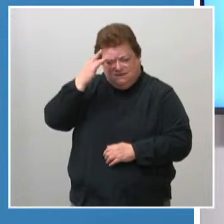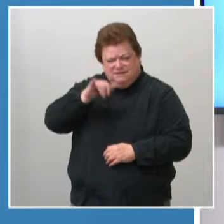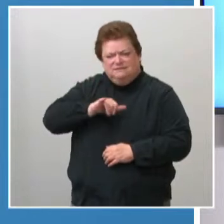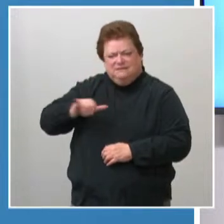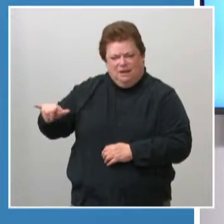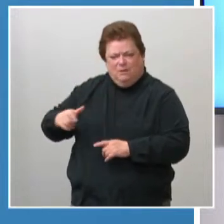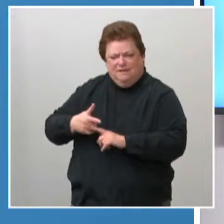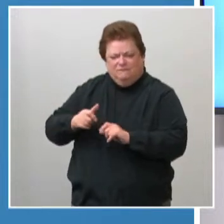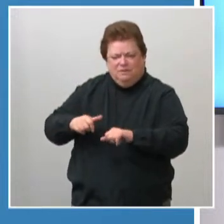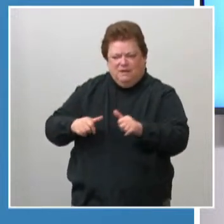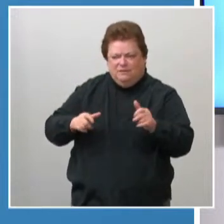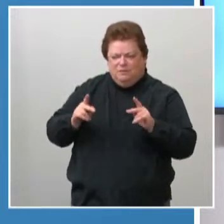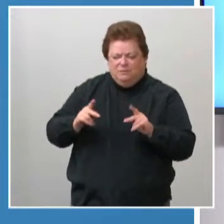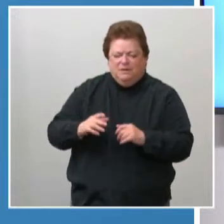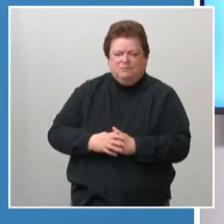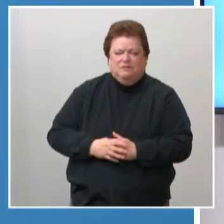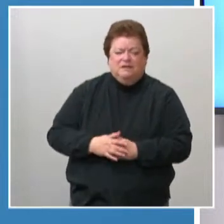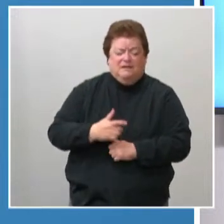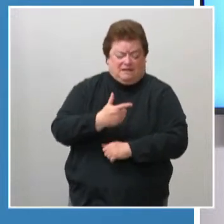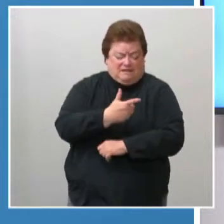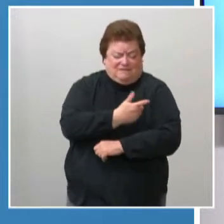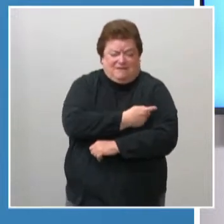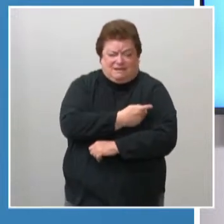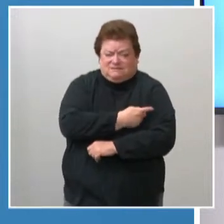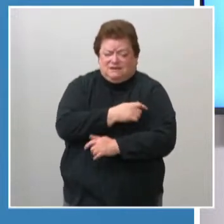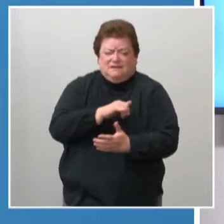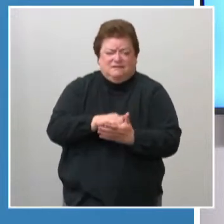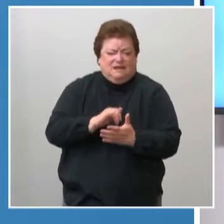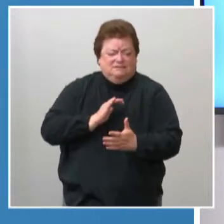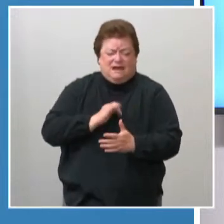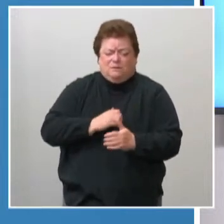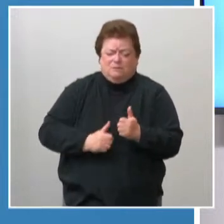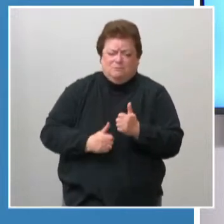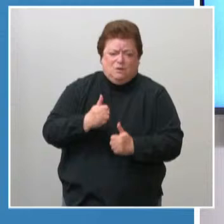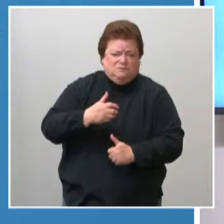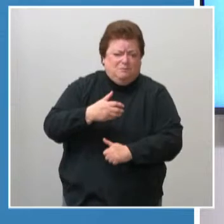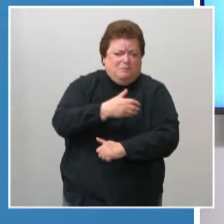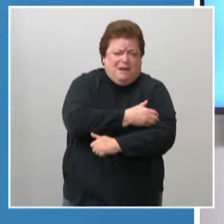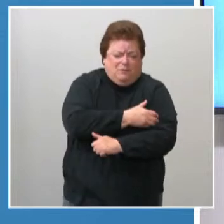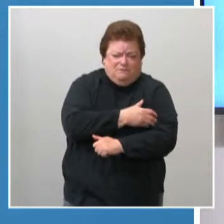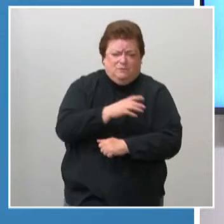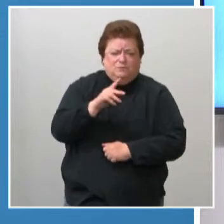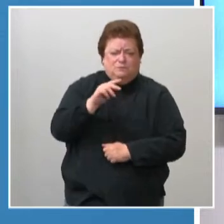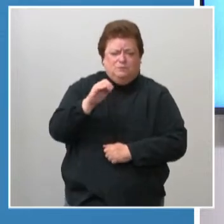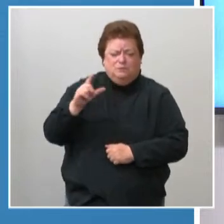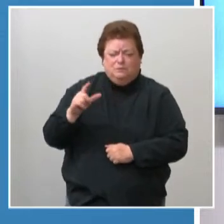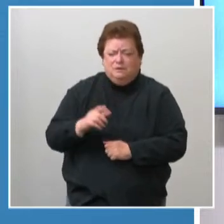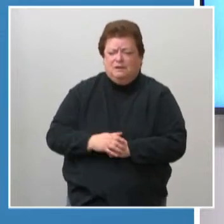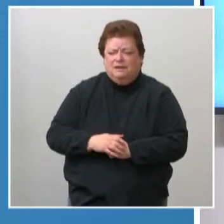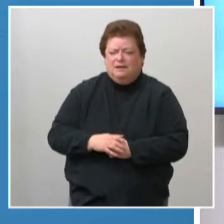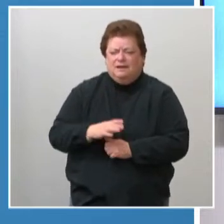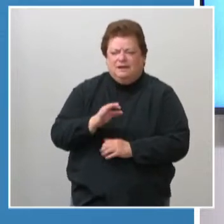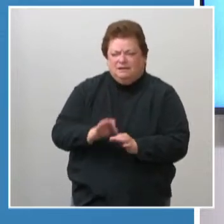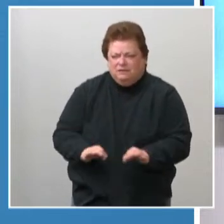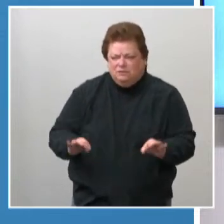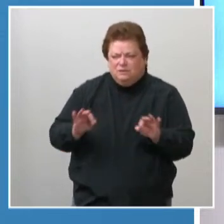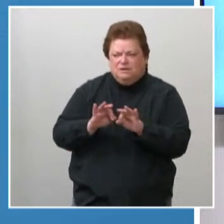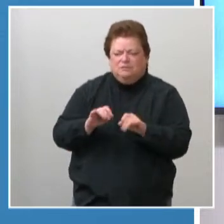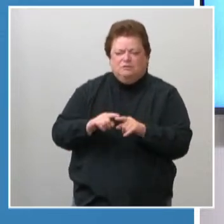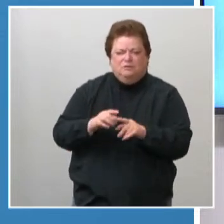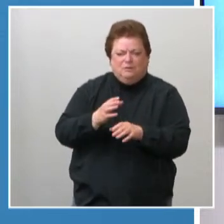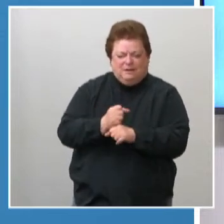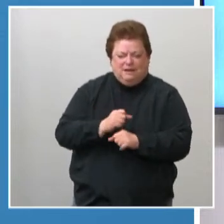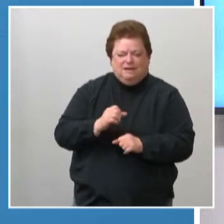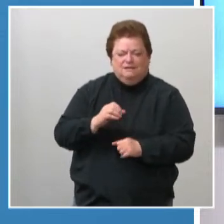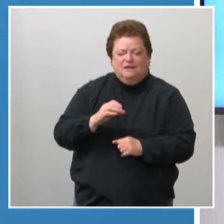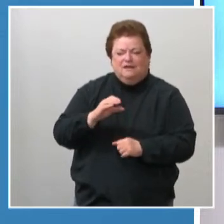Vaccines remain our most powerful tool in preventing severe illness and saving lives. And they are critical in getting